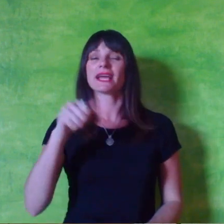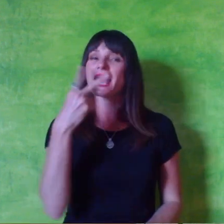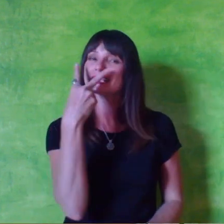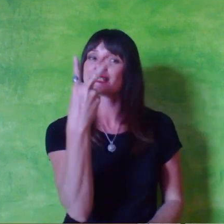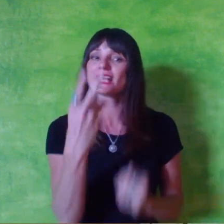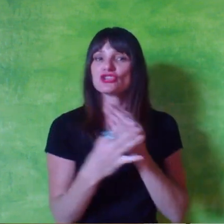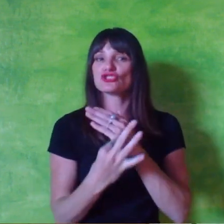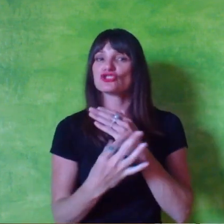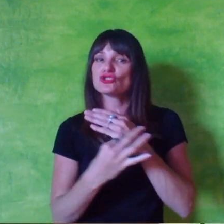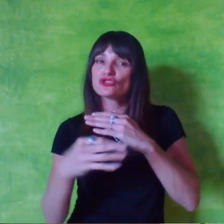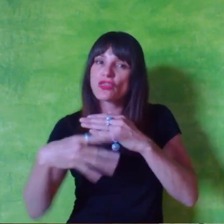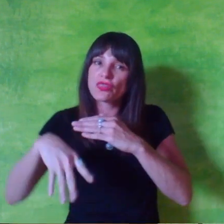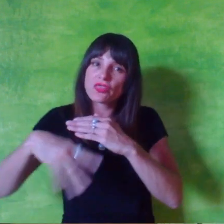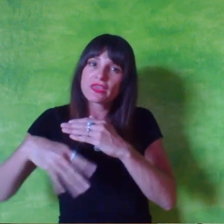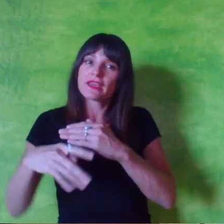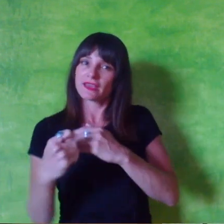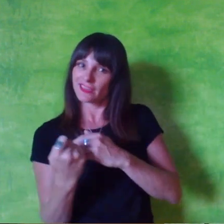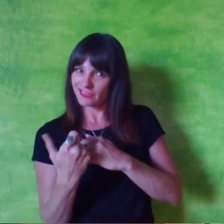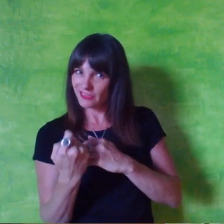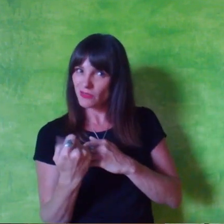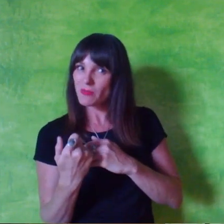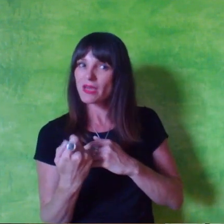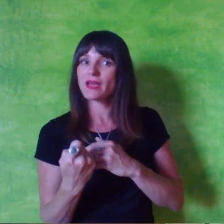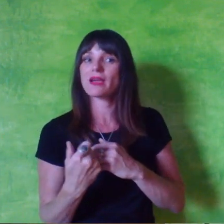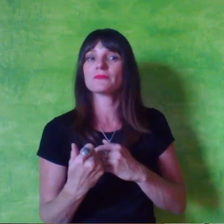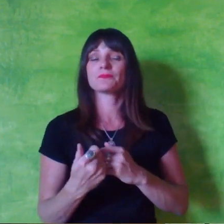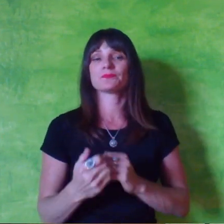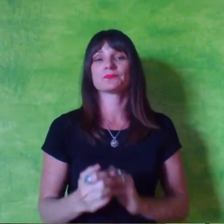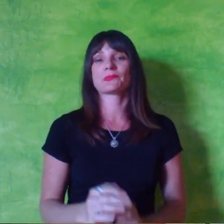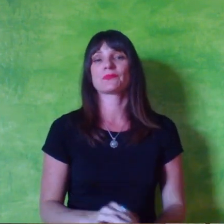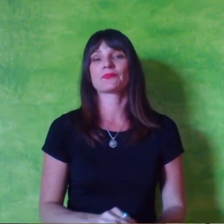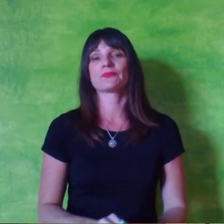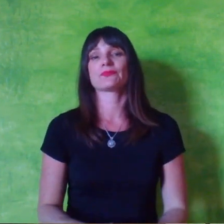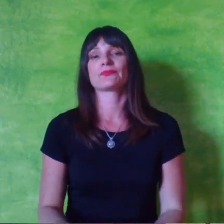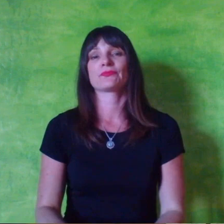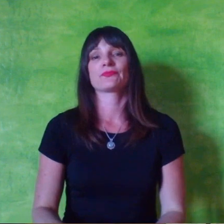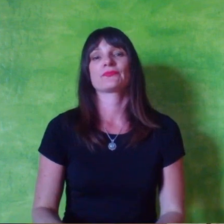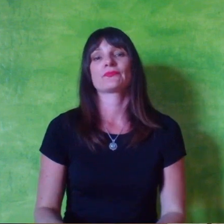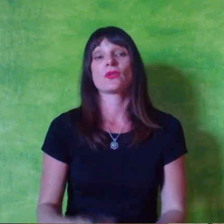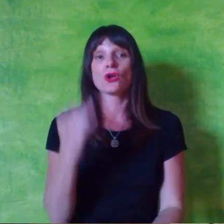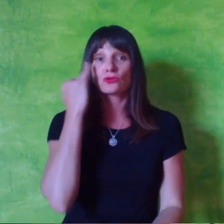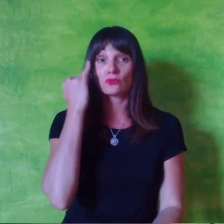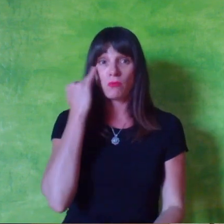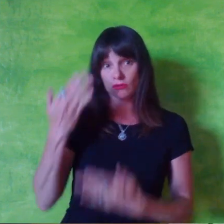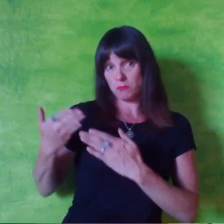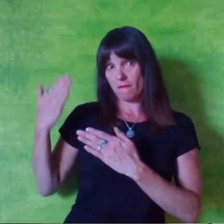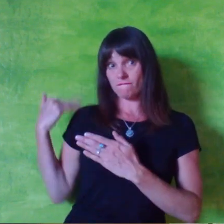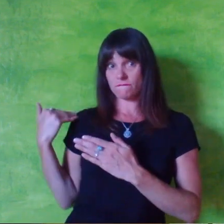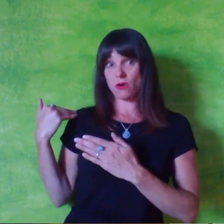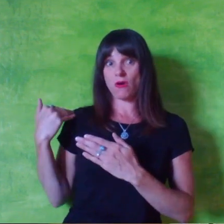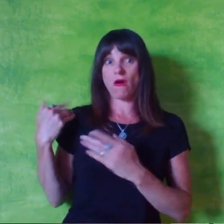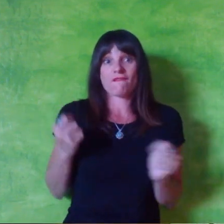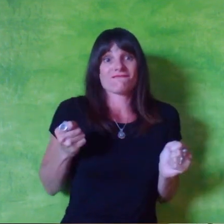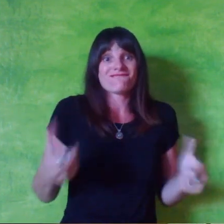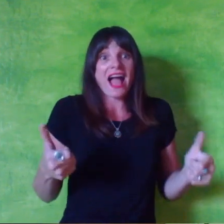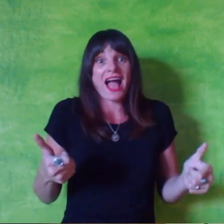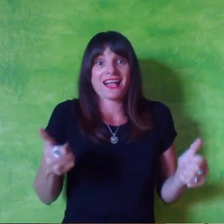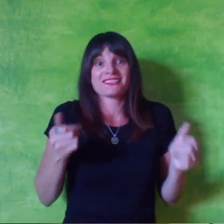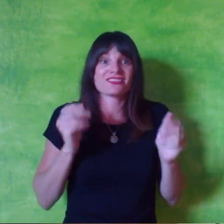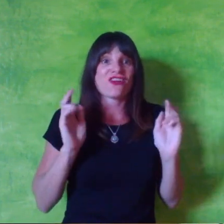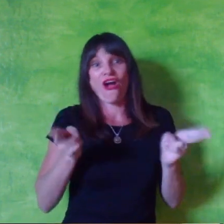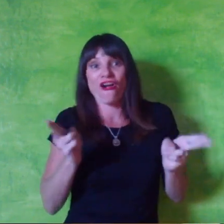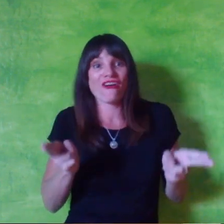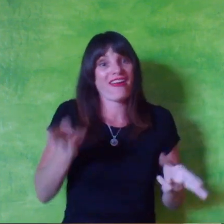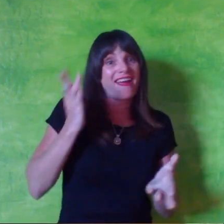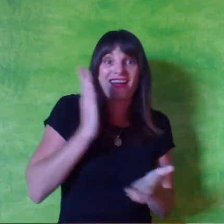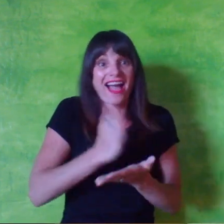bit, and if we had cut this meat right away when it was still hot, I can guarantee there'd be about twice as